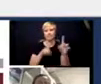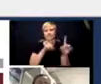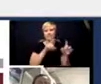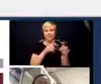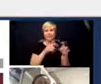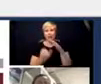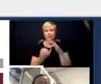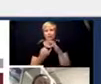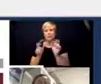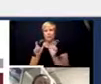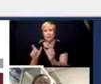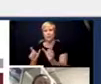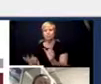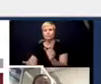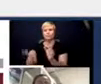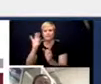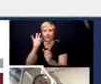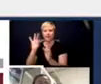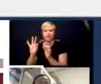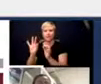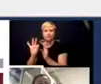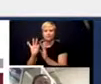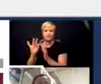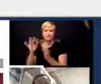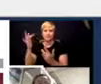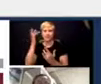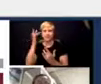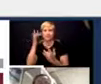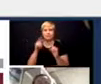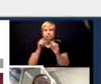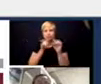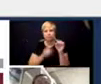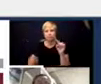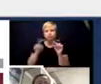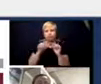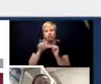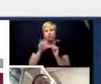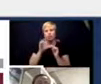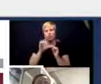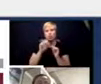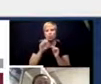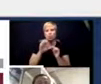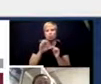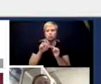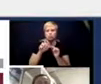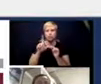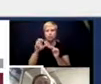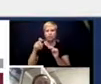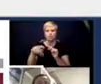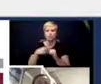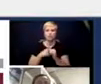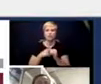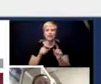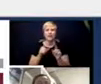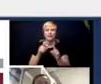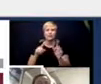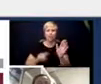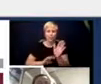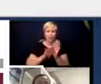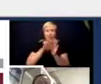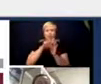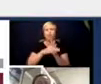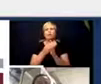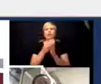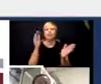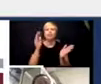and finding the virus. You create a closed loop so that at each wave of infection, there are fewer and fewer secondary infections in